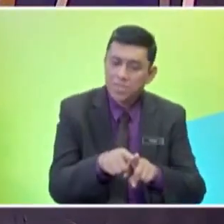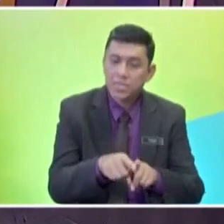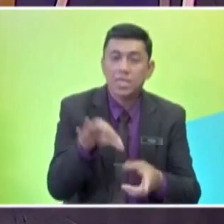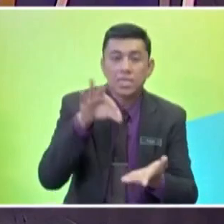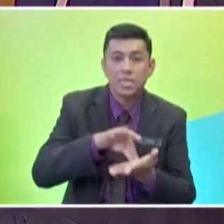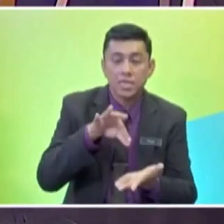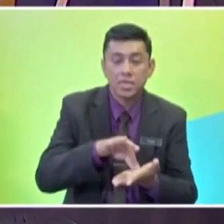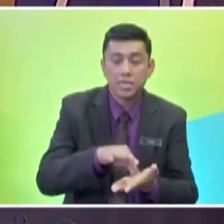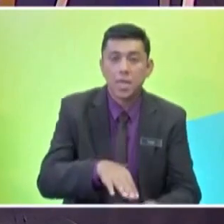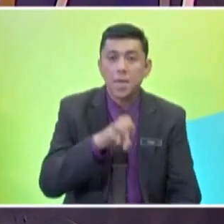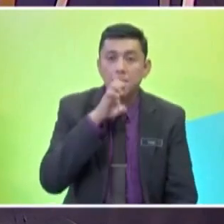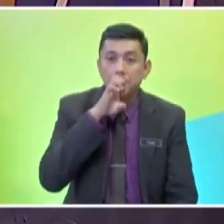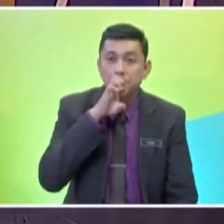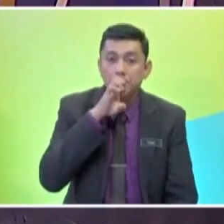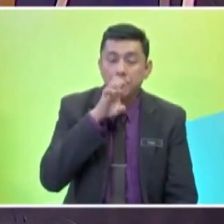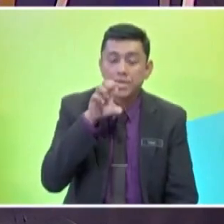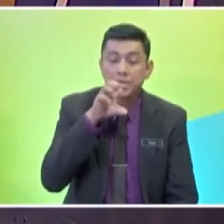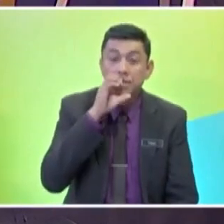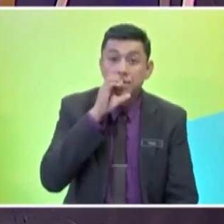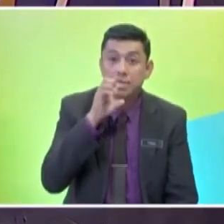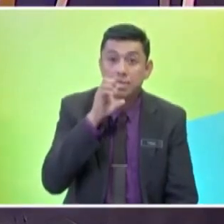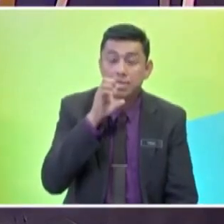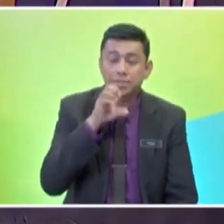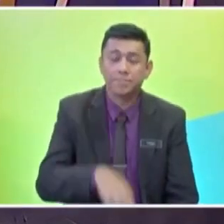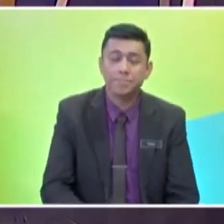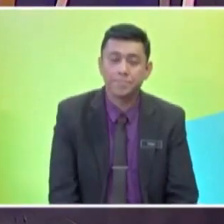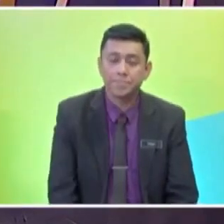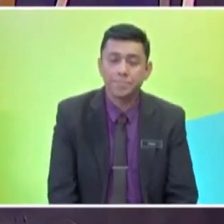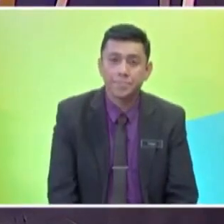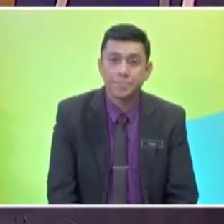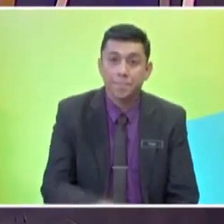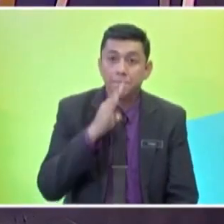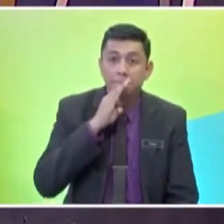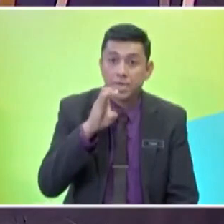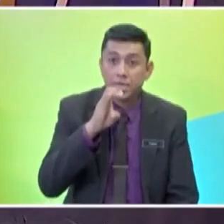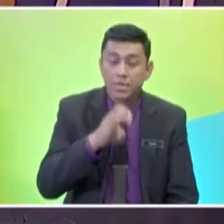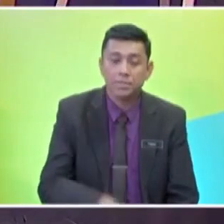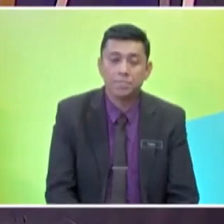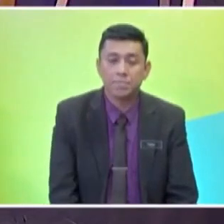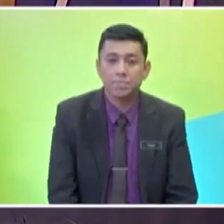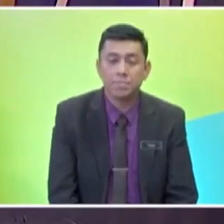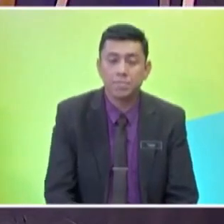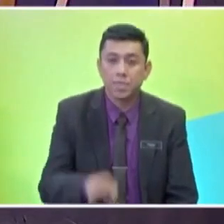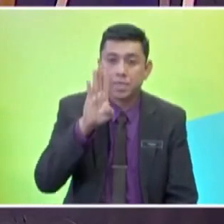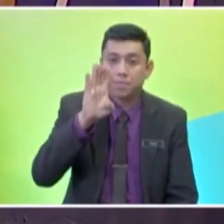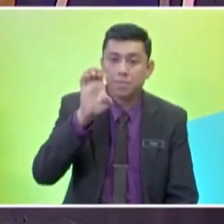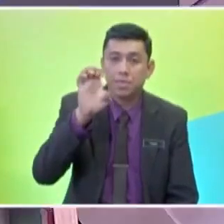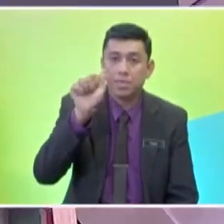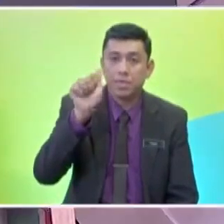beak. Very good. Mm-hmm. Beak. Okay. Okay. Thank you. We call it beak.